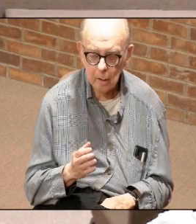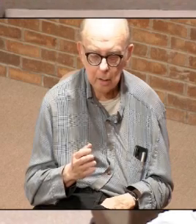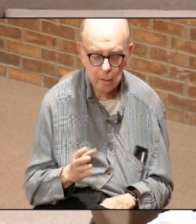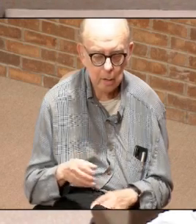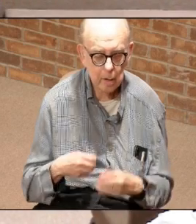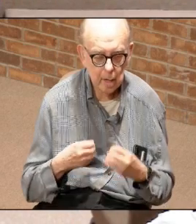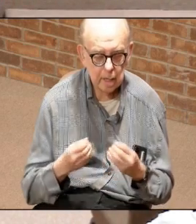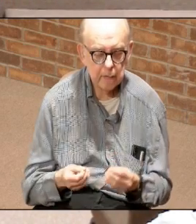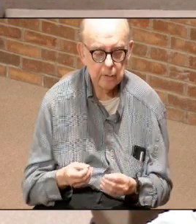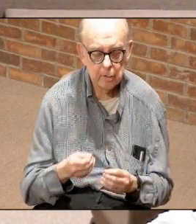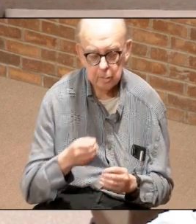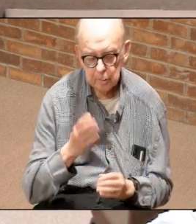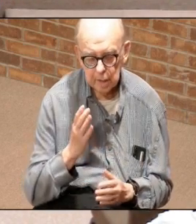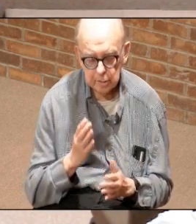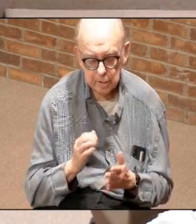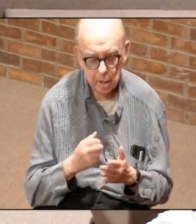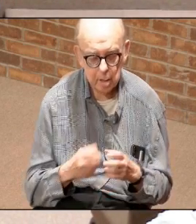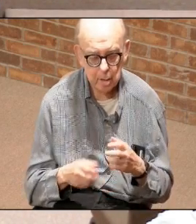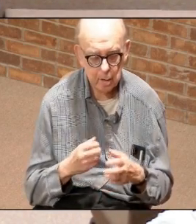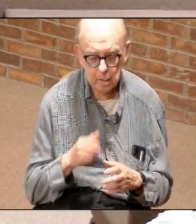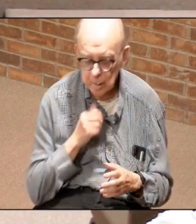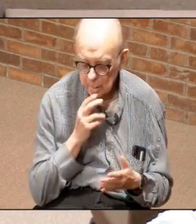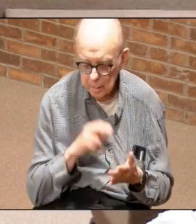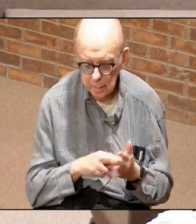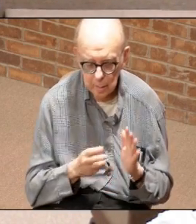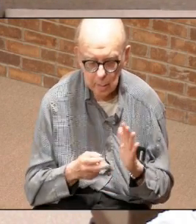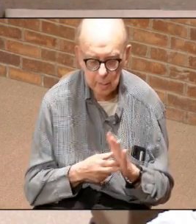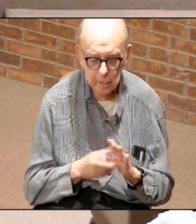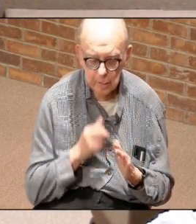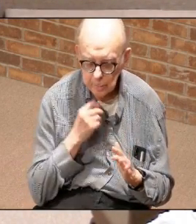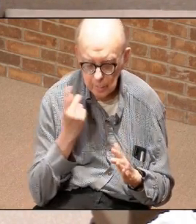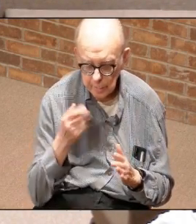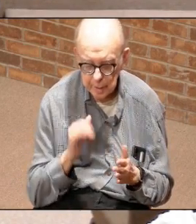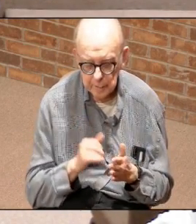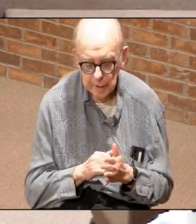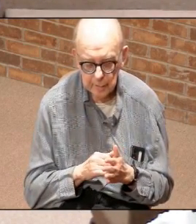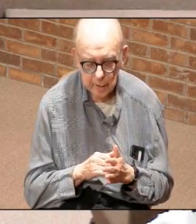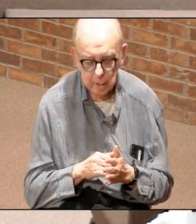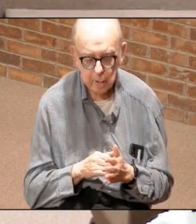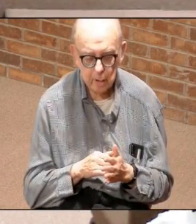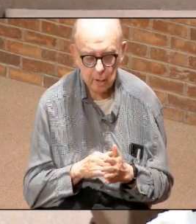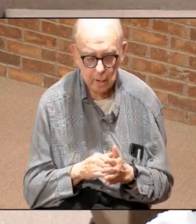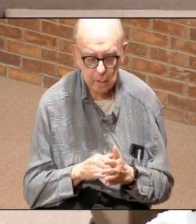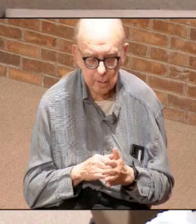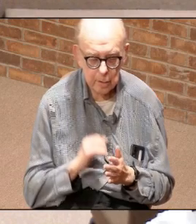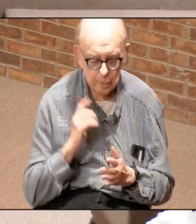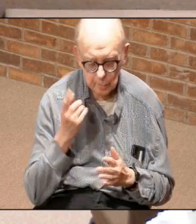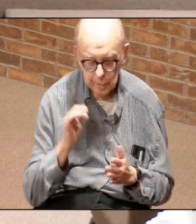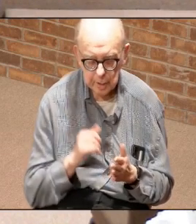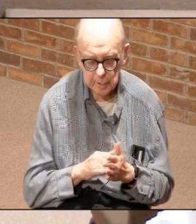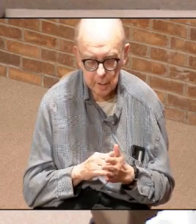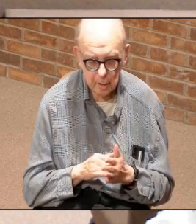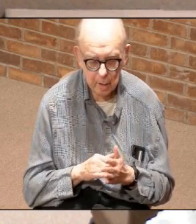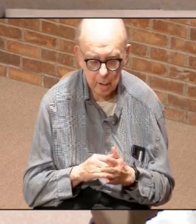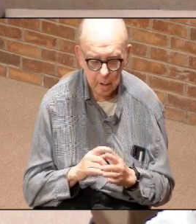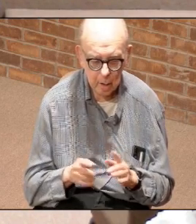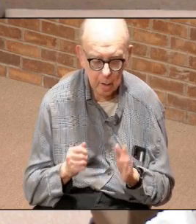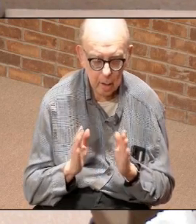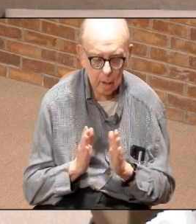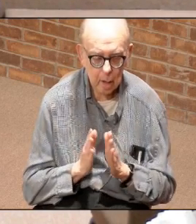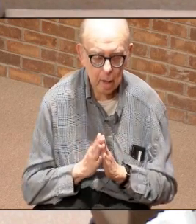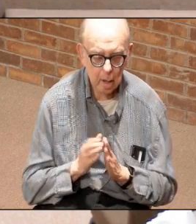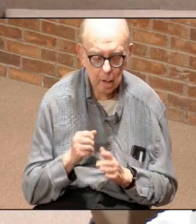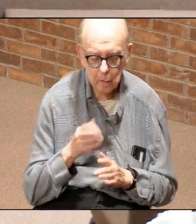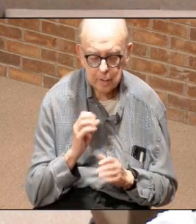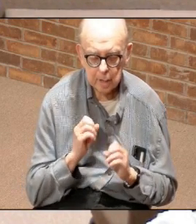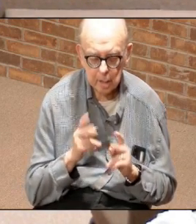Give it to him. That doesn't mean you don't think about it. You'll think about it, but what you're asking is,